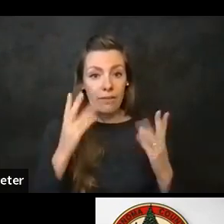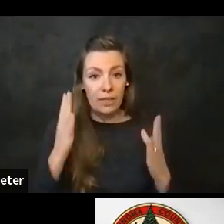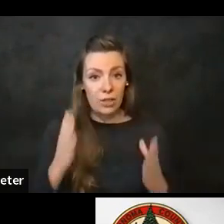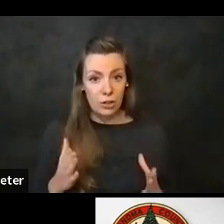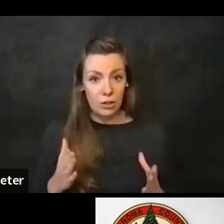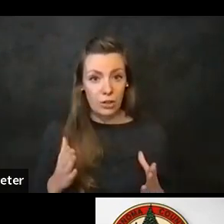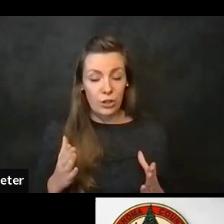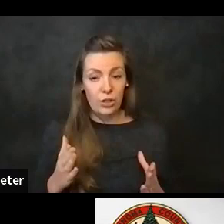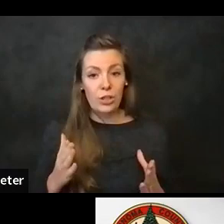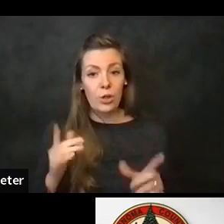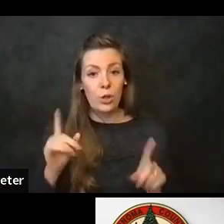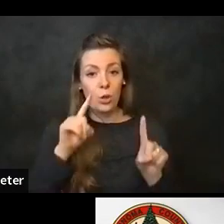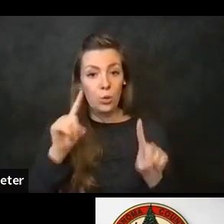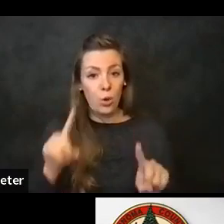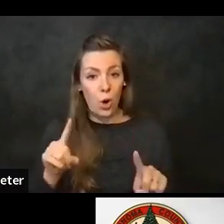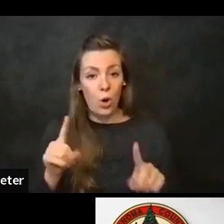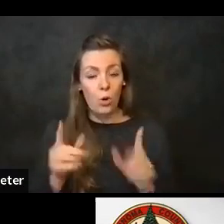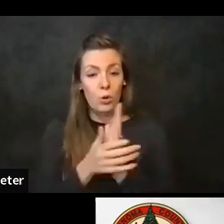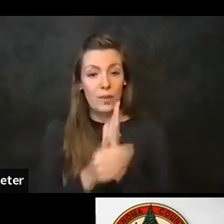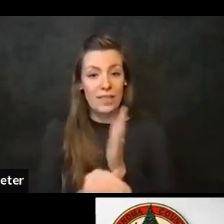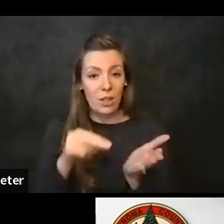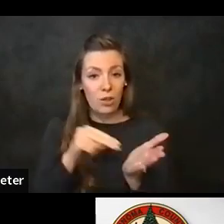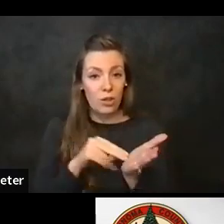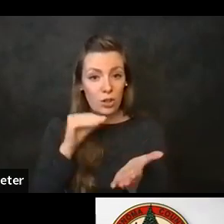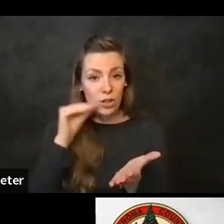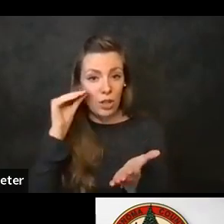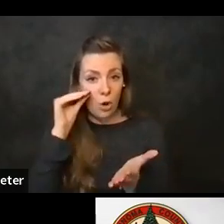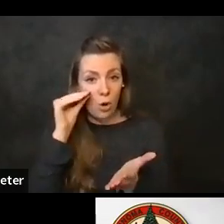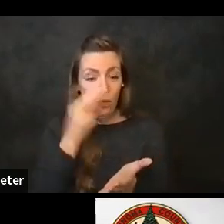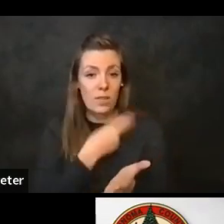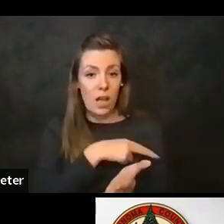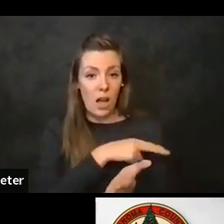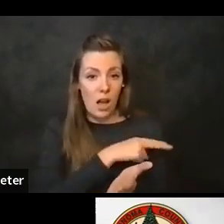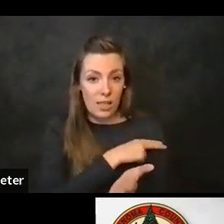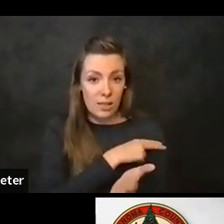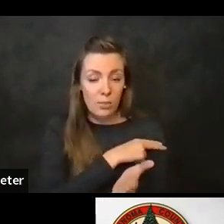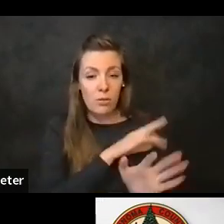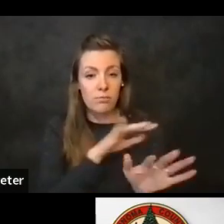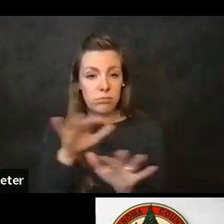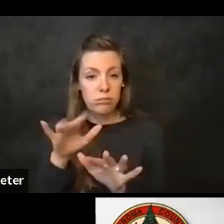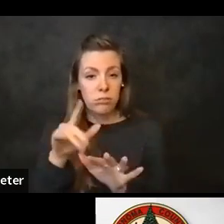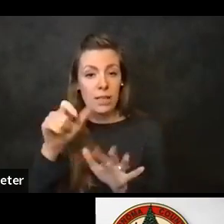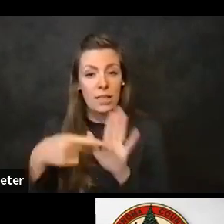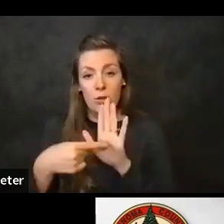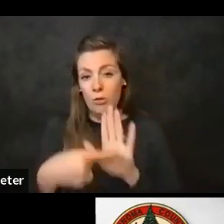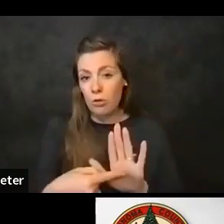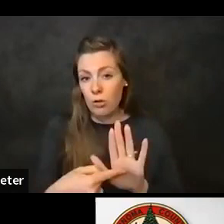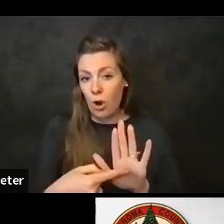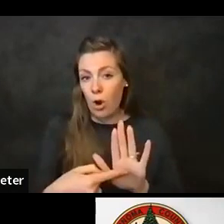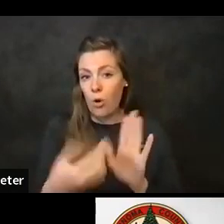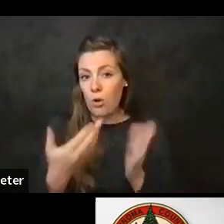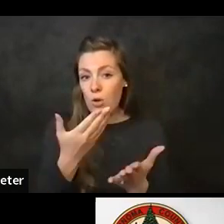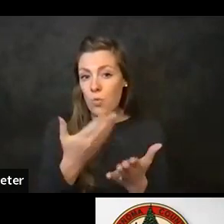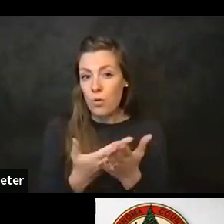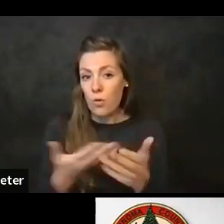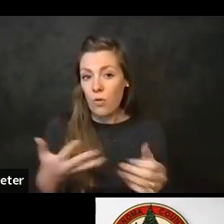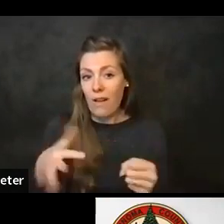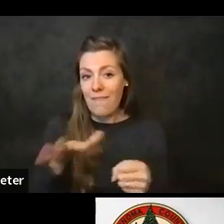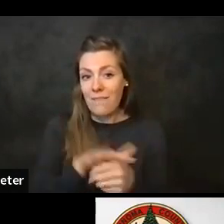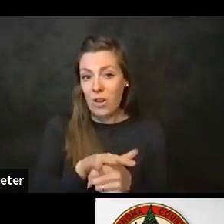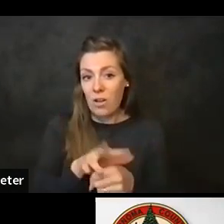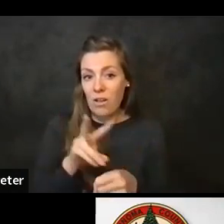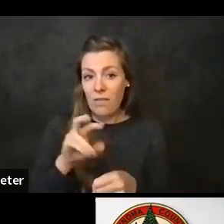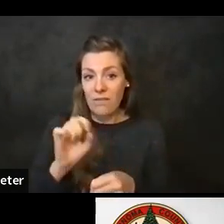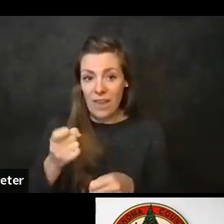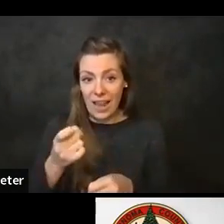skilled nursing facilities, and residential care facilities to show proof of full vaccination and a booster dose if